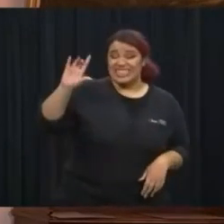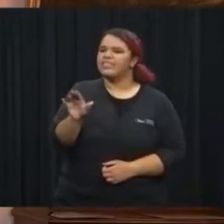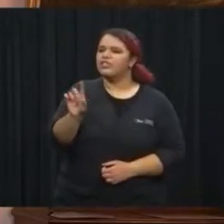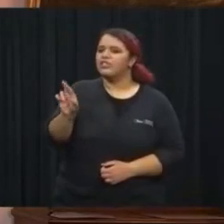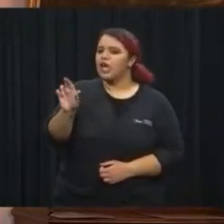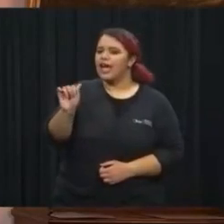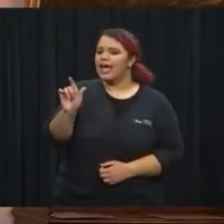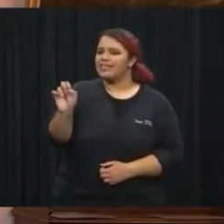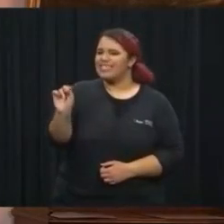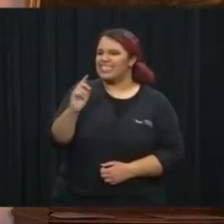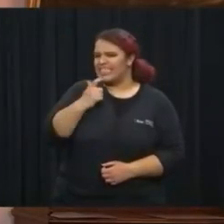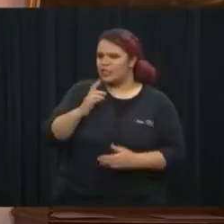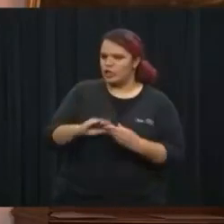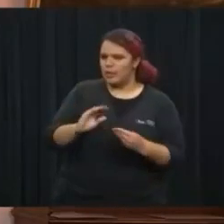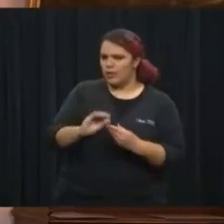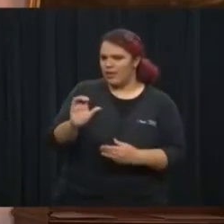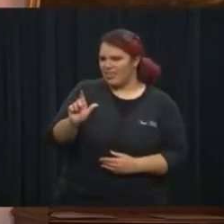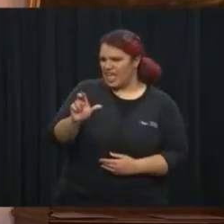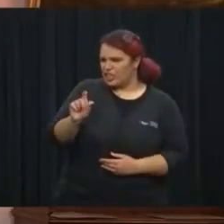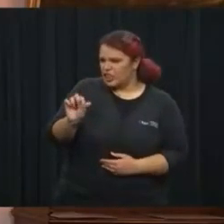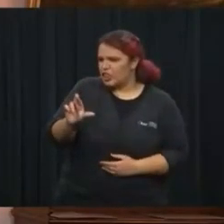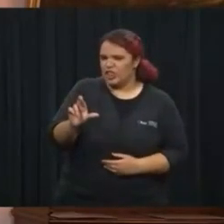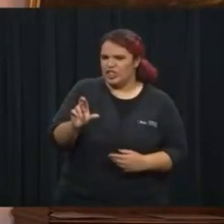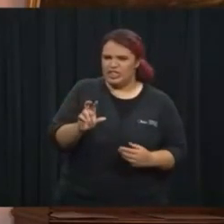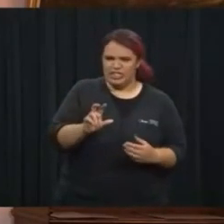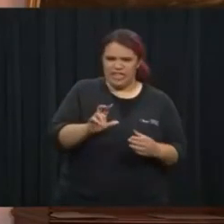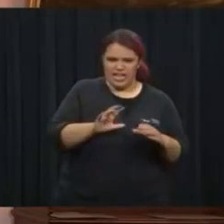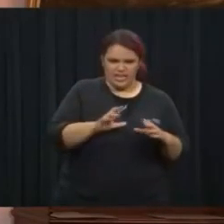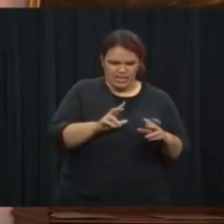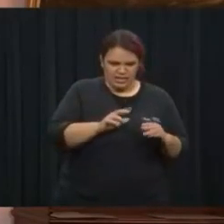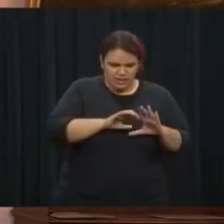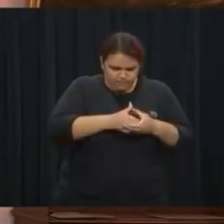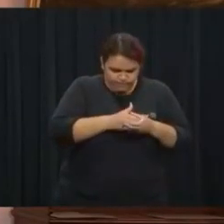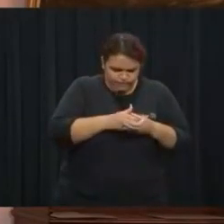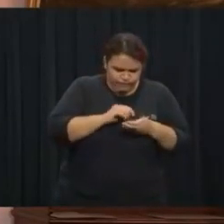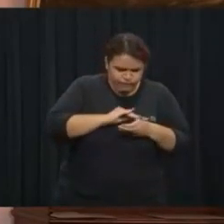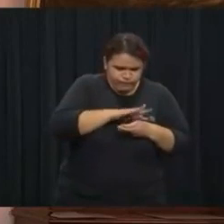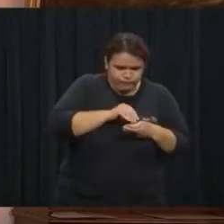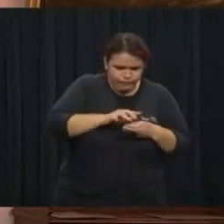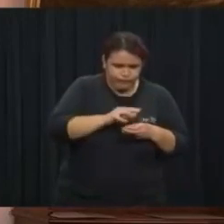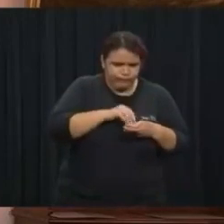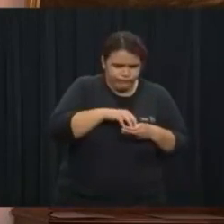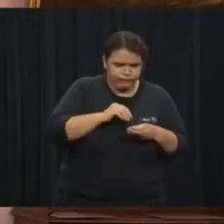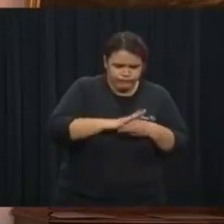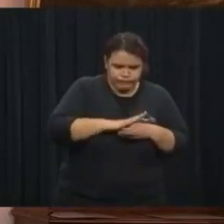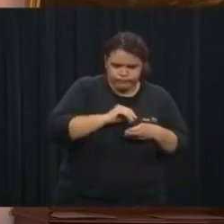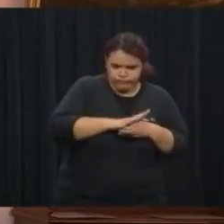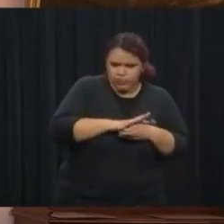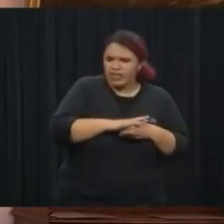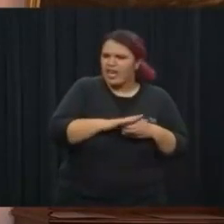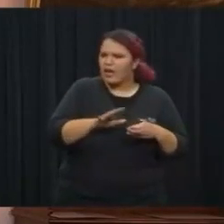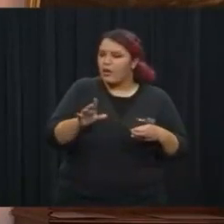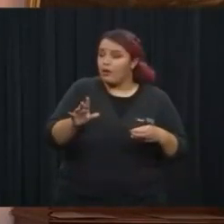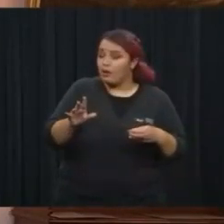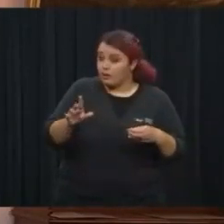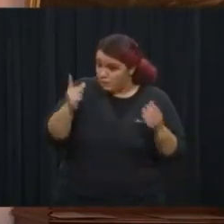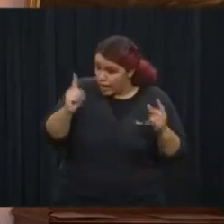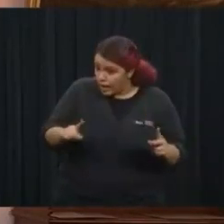this equipment does not add up. So what we're doing here in Ohio is we are repurposing a lot of things,